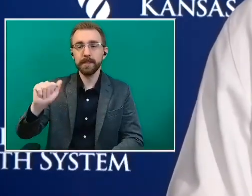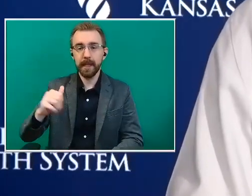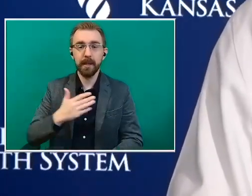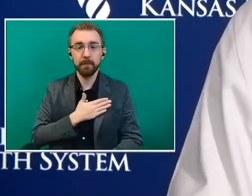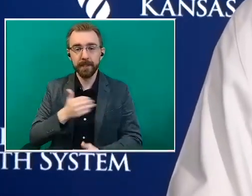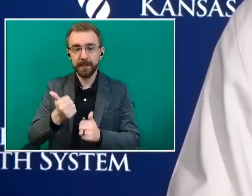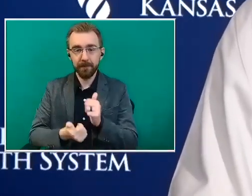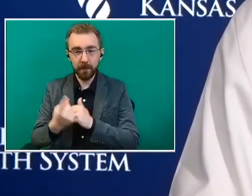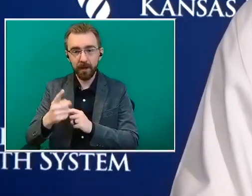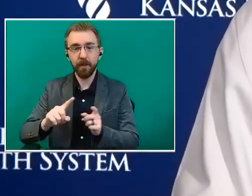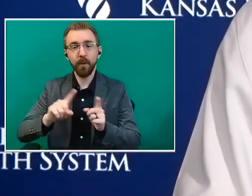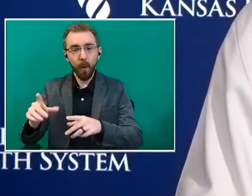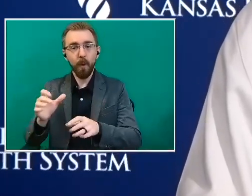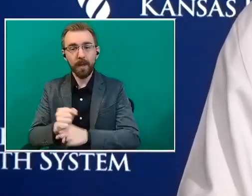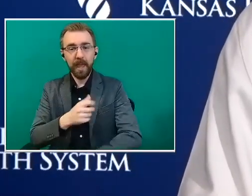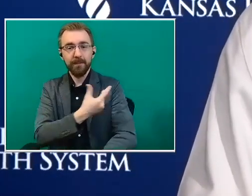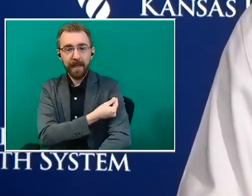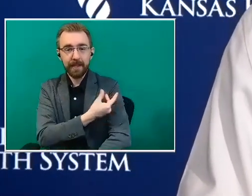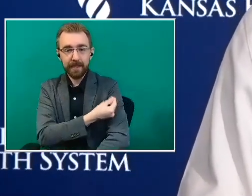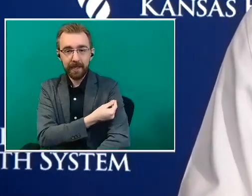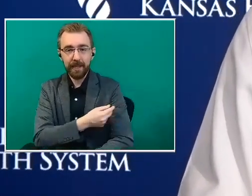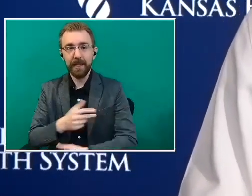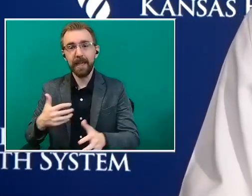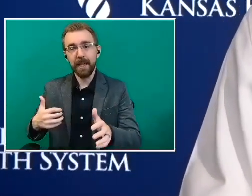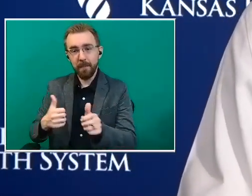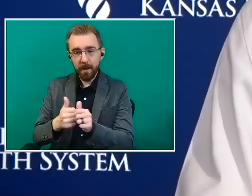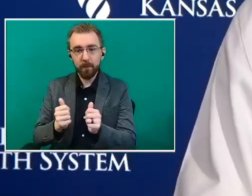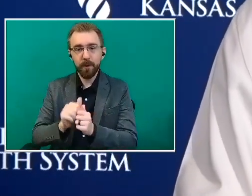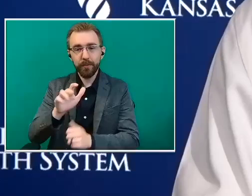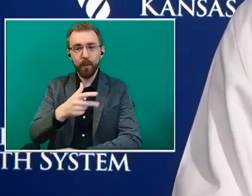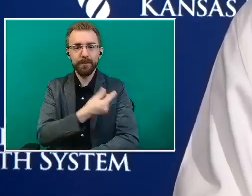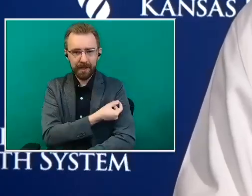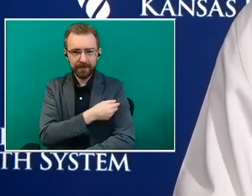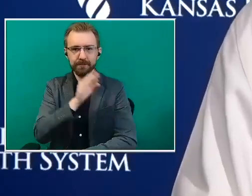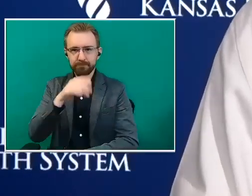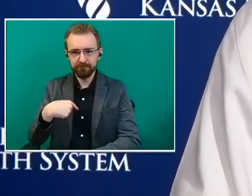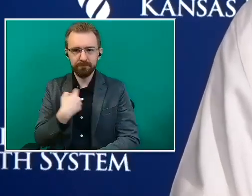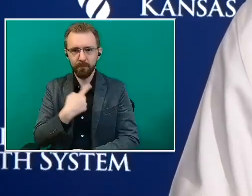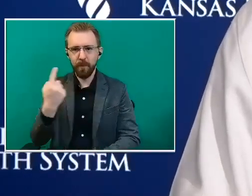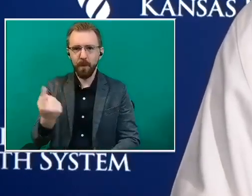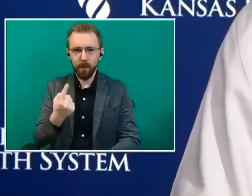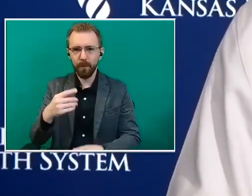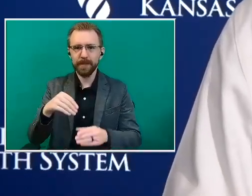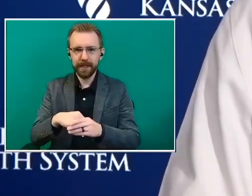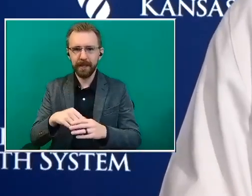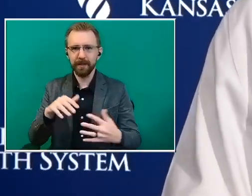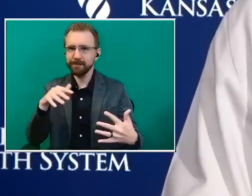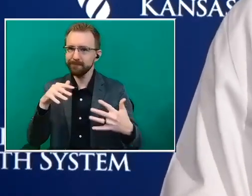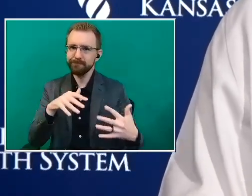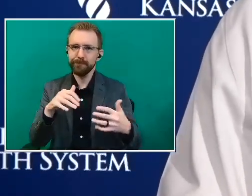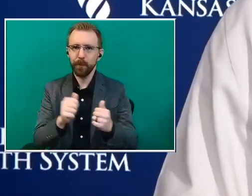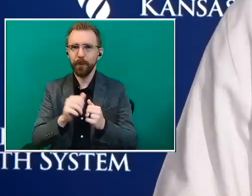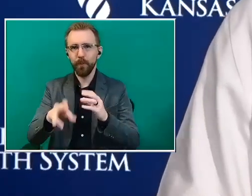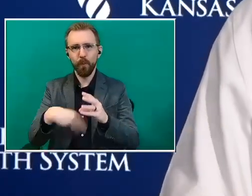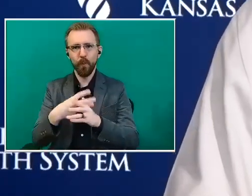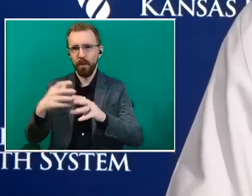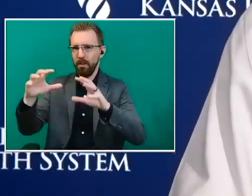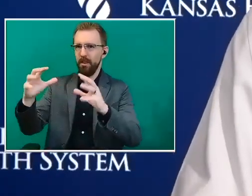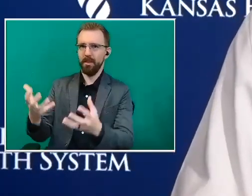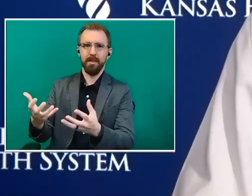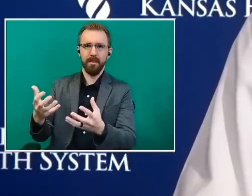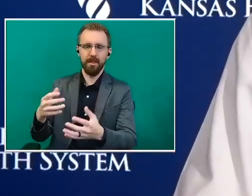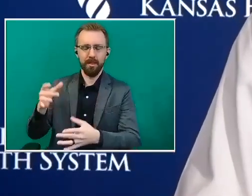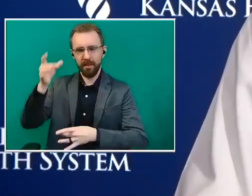get vaccinated. Keep up with your vaccines. You know, we are always in a battle with the world around us. You can protect yourself.